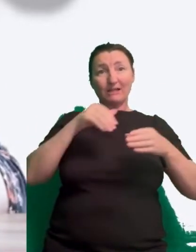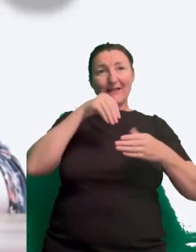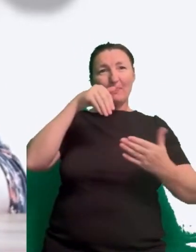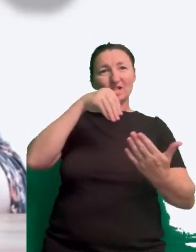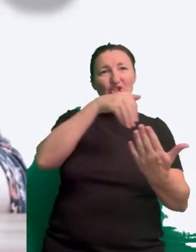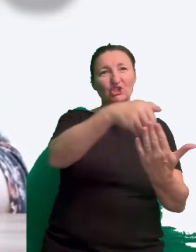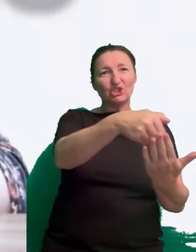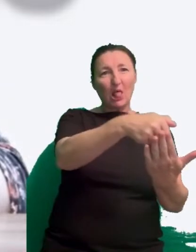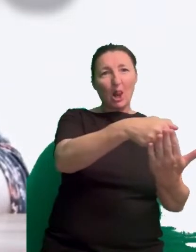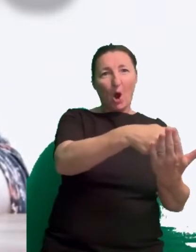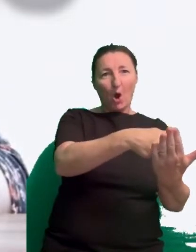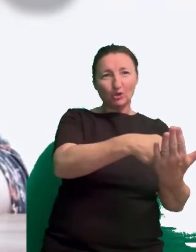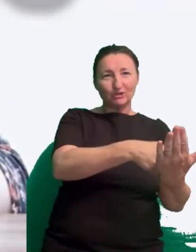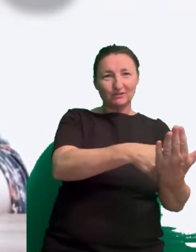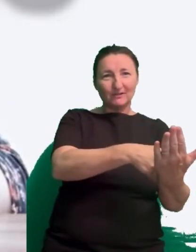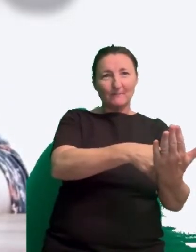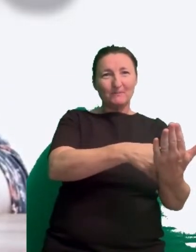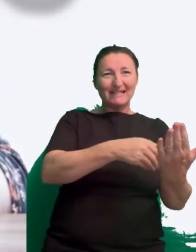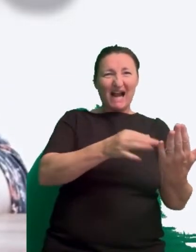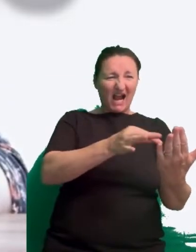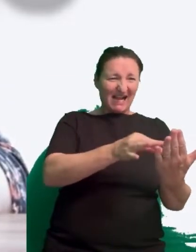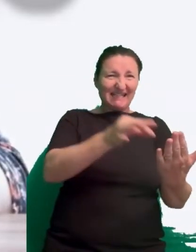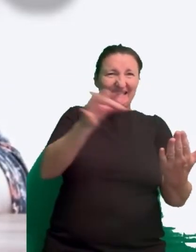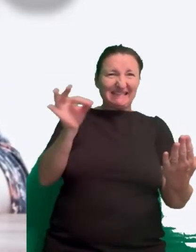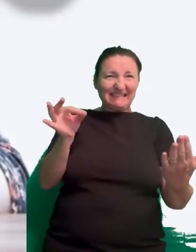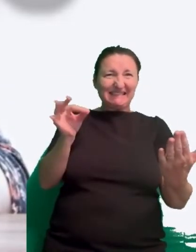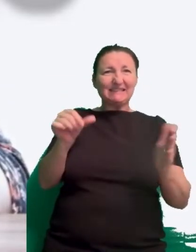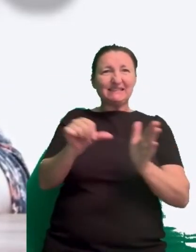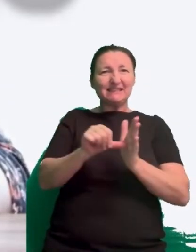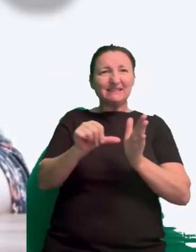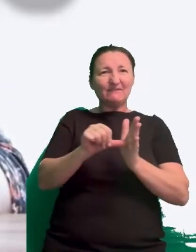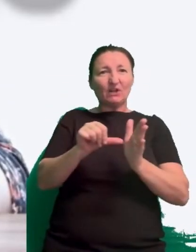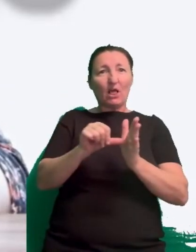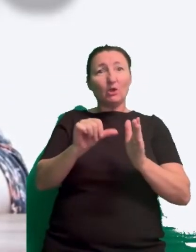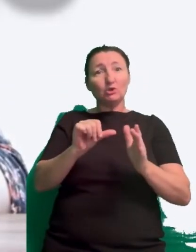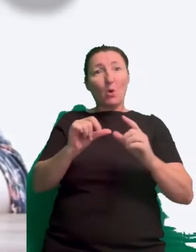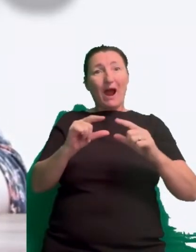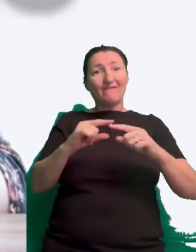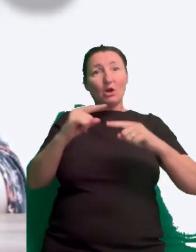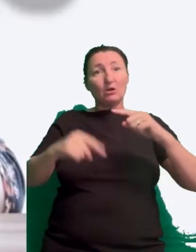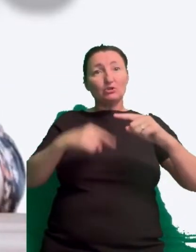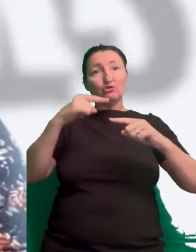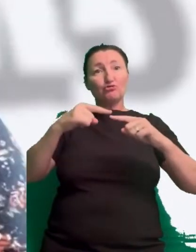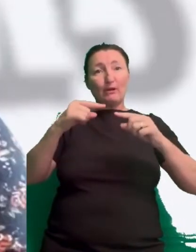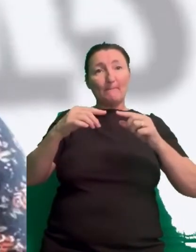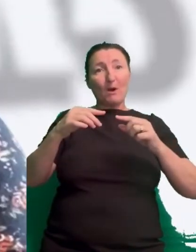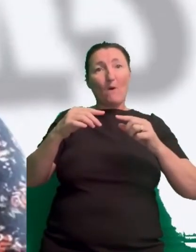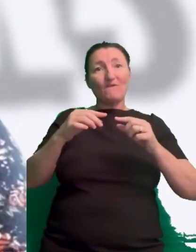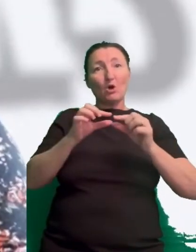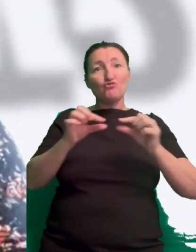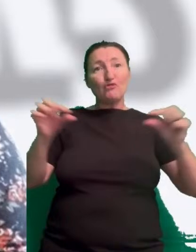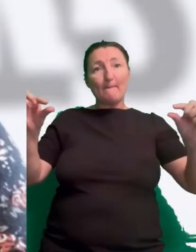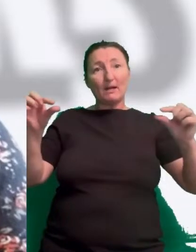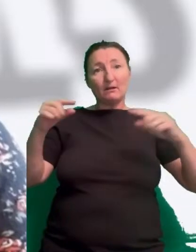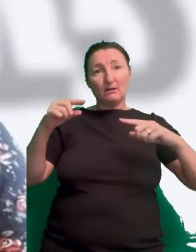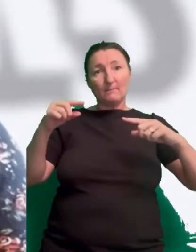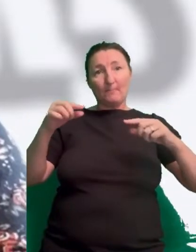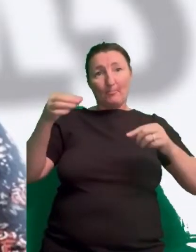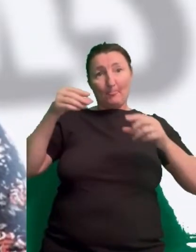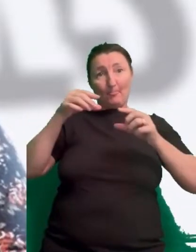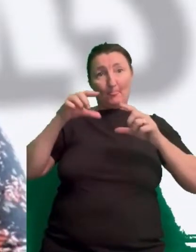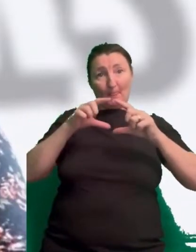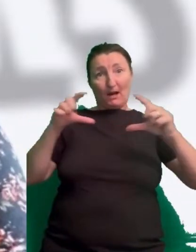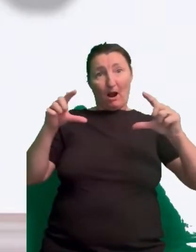So I find it really difficult to pick at the cards to get them out. So what I do is I have little strips of ribbon that I keep in my purse. And when I'm putting a card